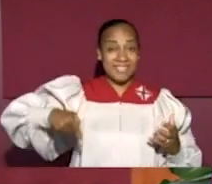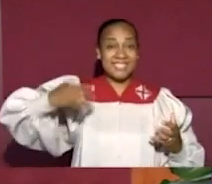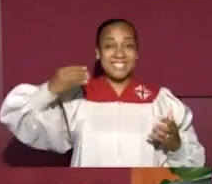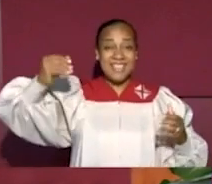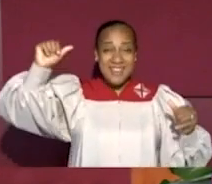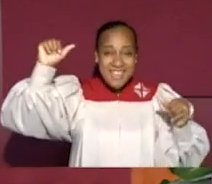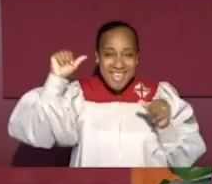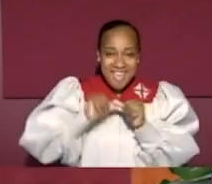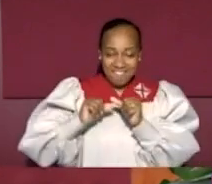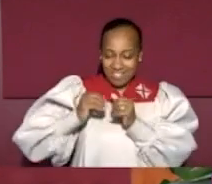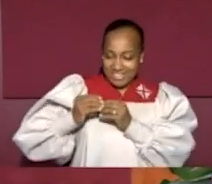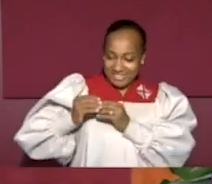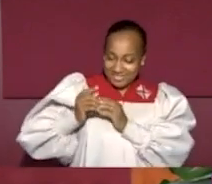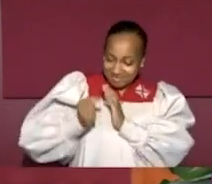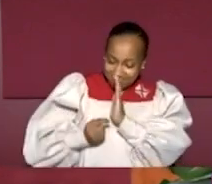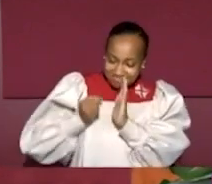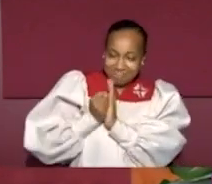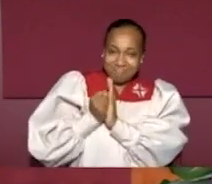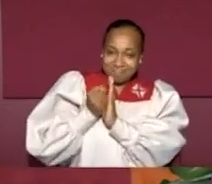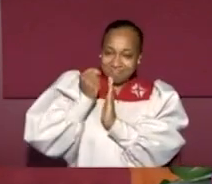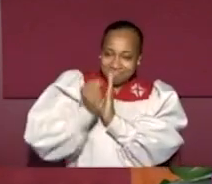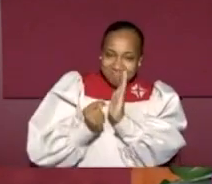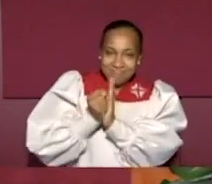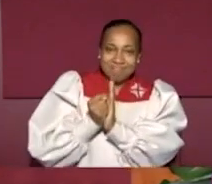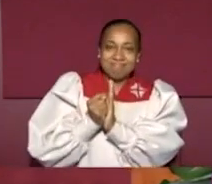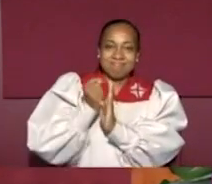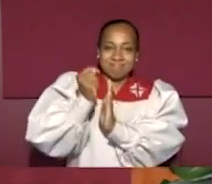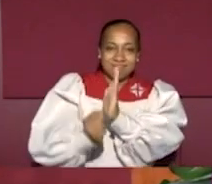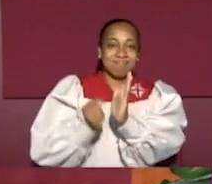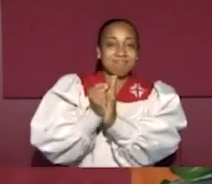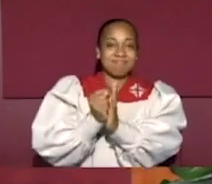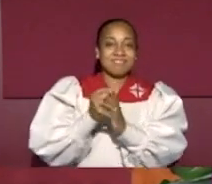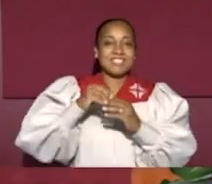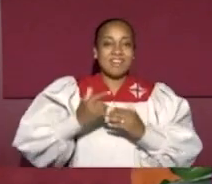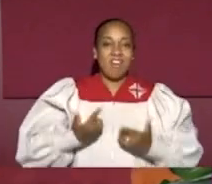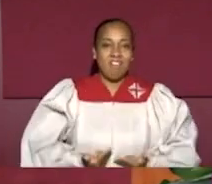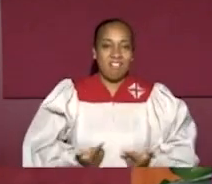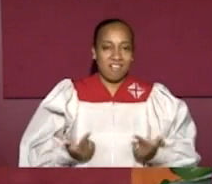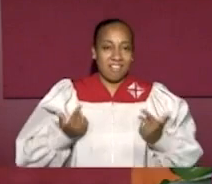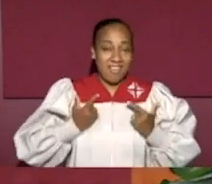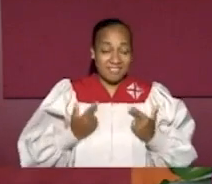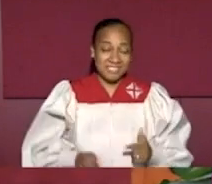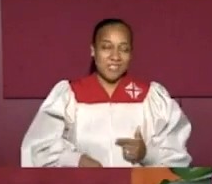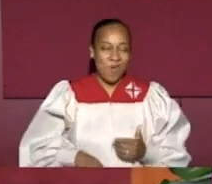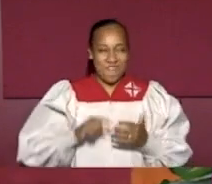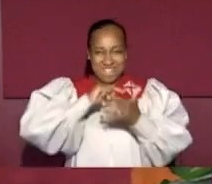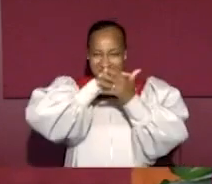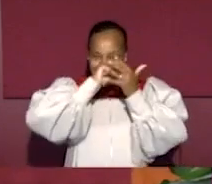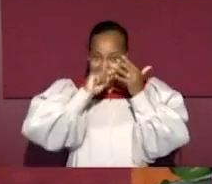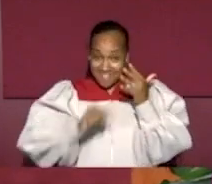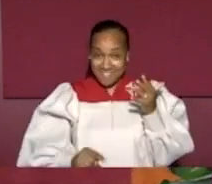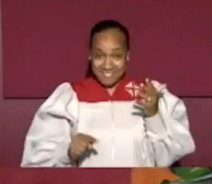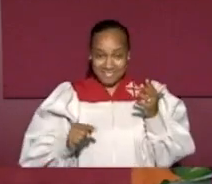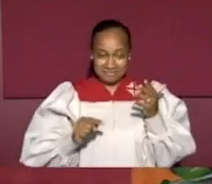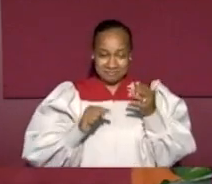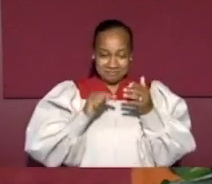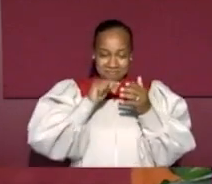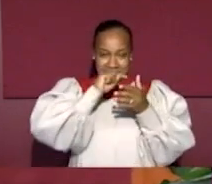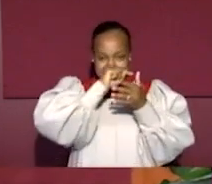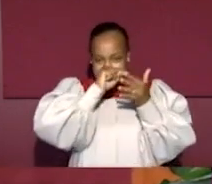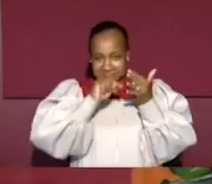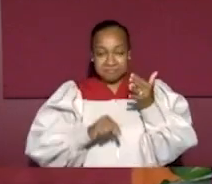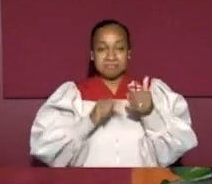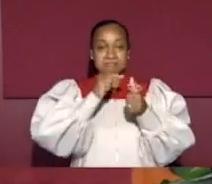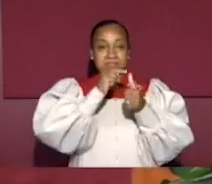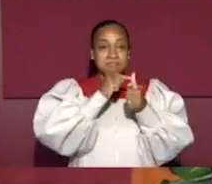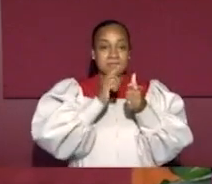every dispensation of time in our lives. And so we're looking at 5 areas. We want to learn how to move